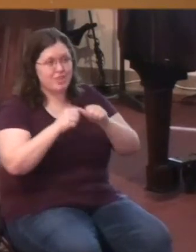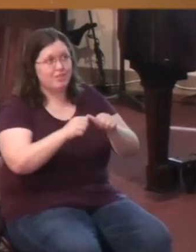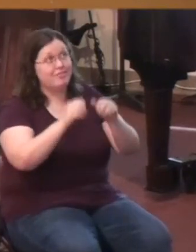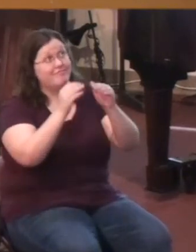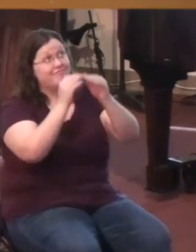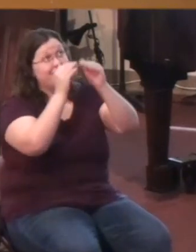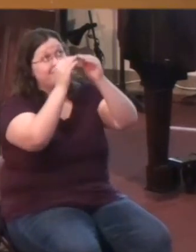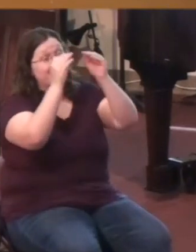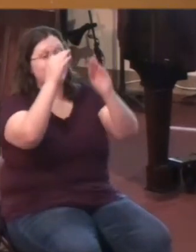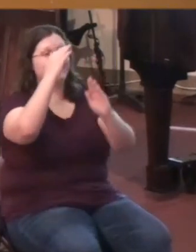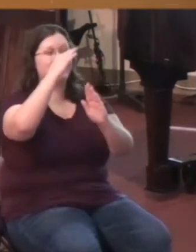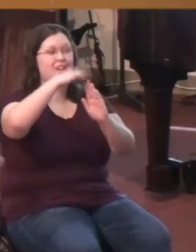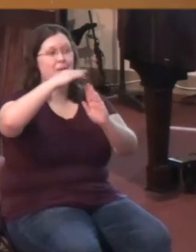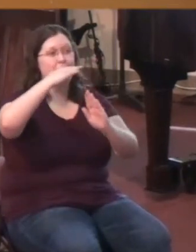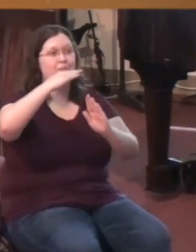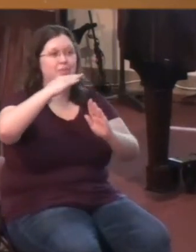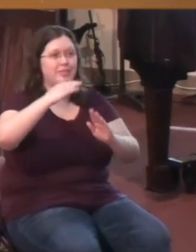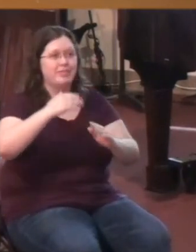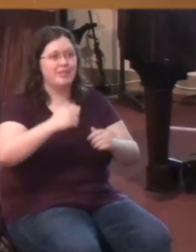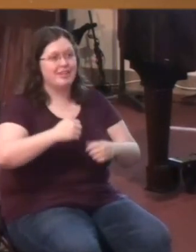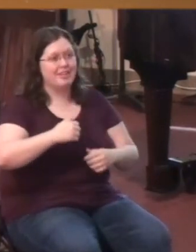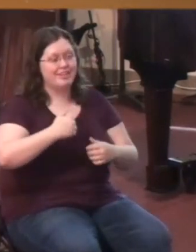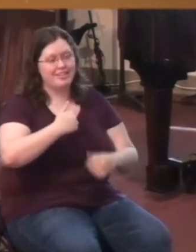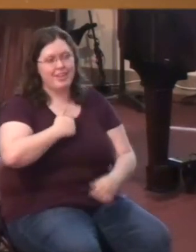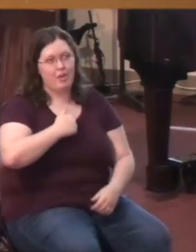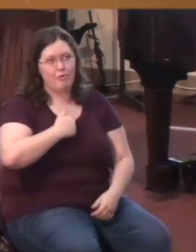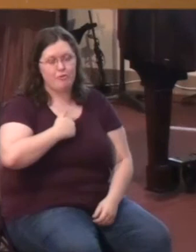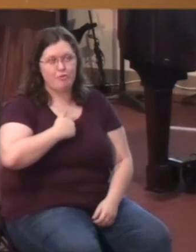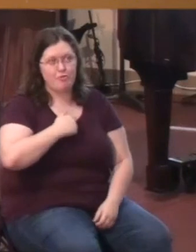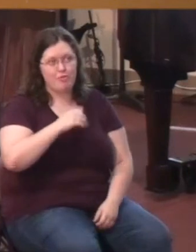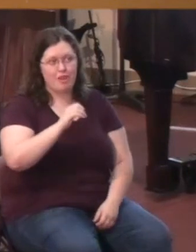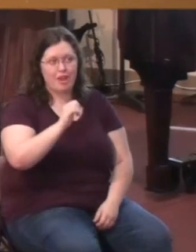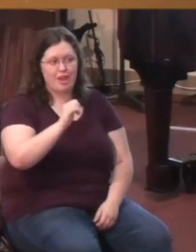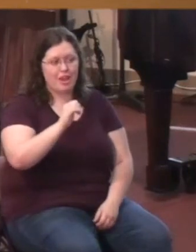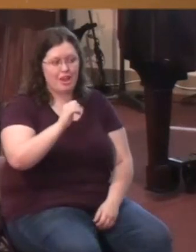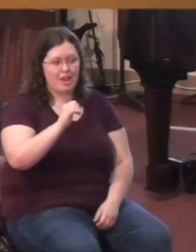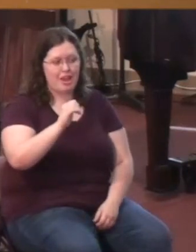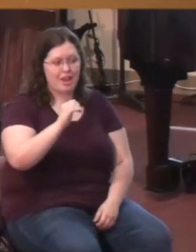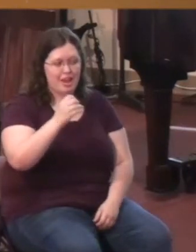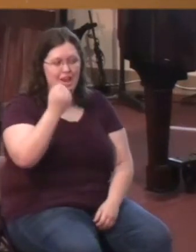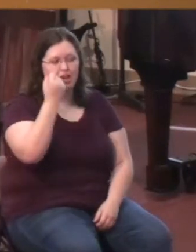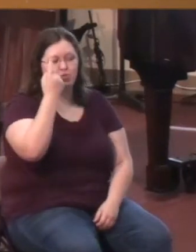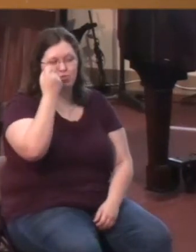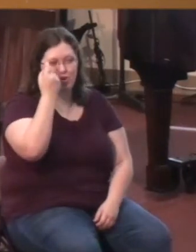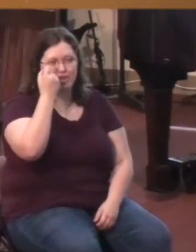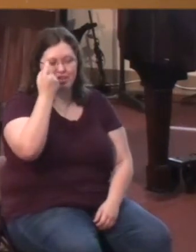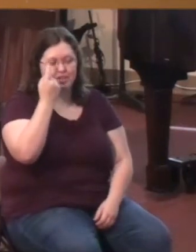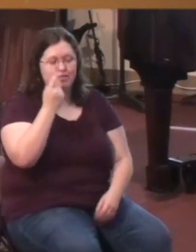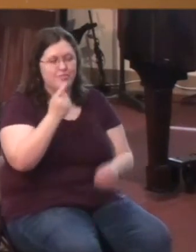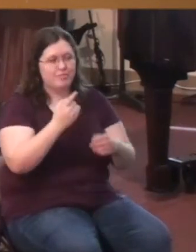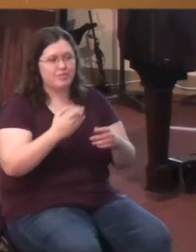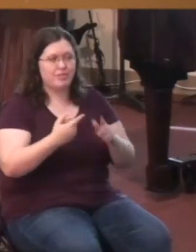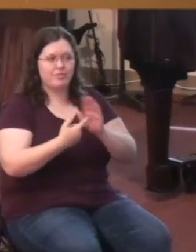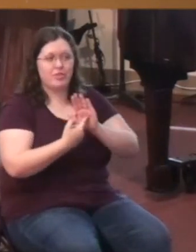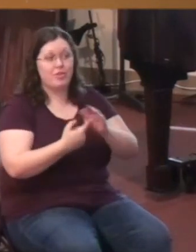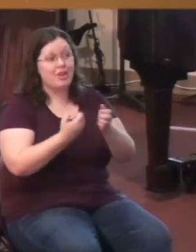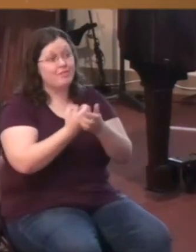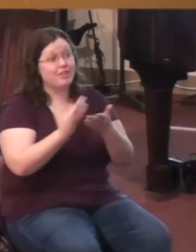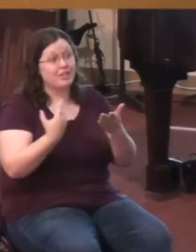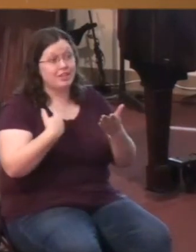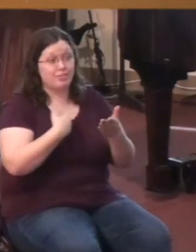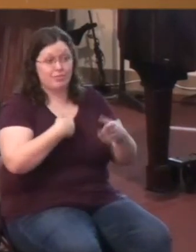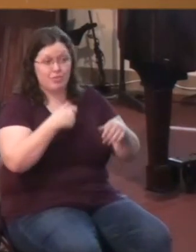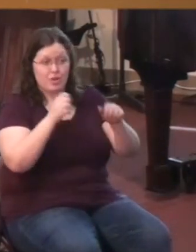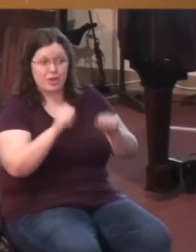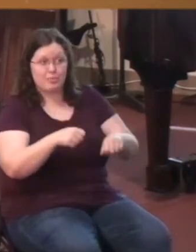top level, which is our self-actualization, which is the embodiment of everything we are capable of being.